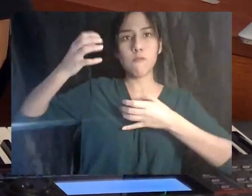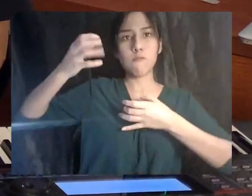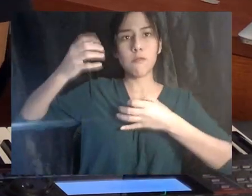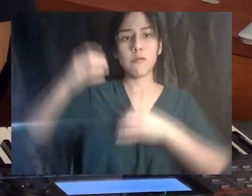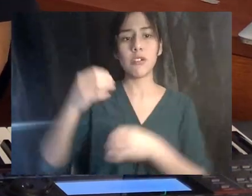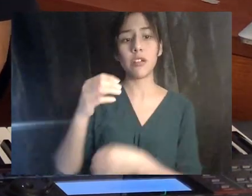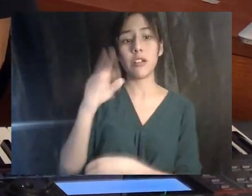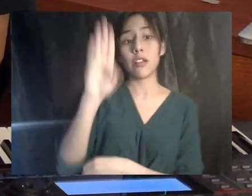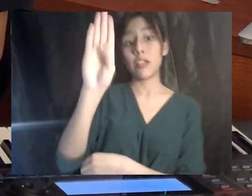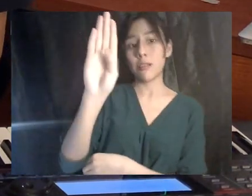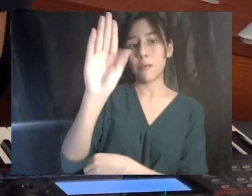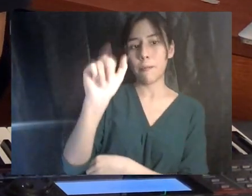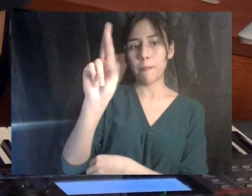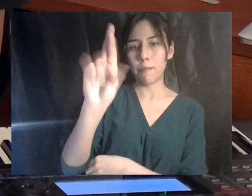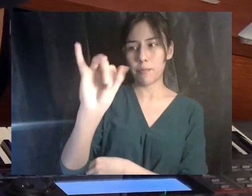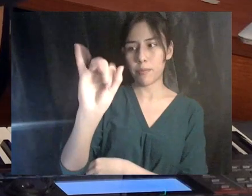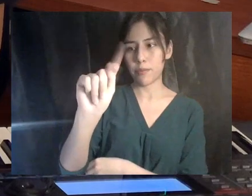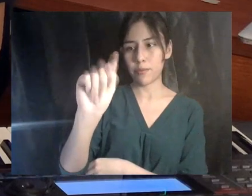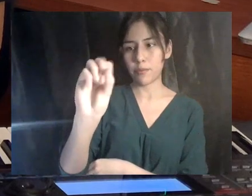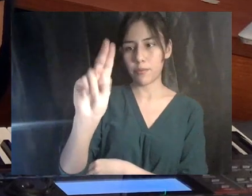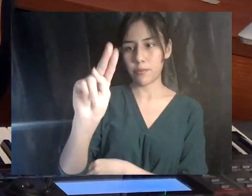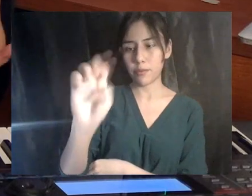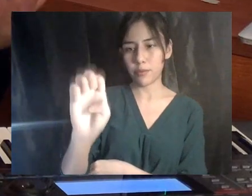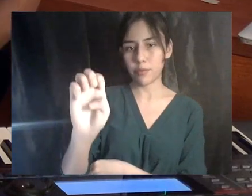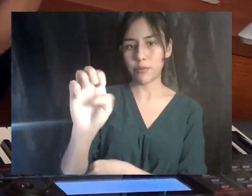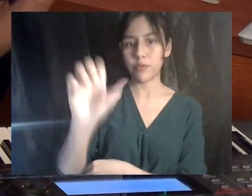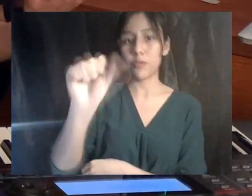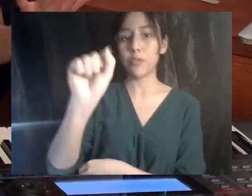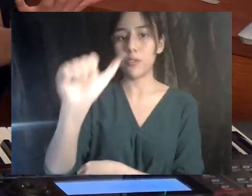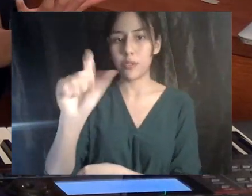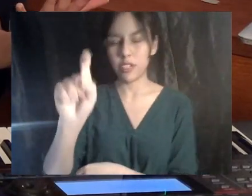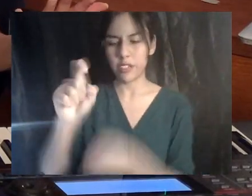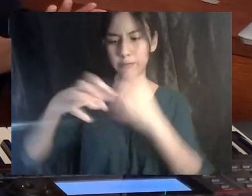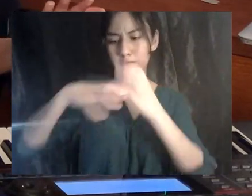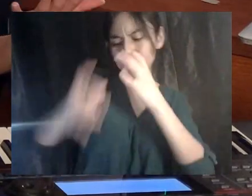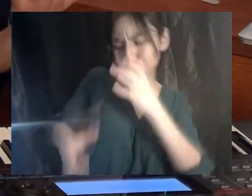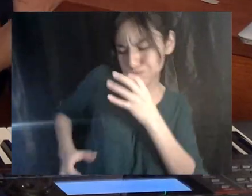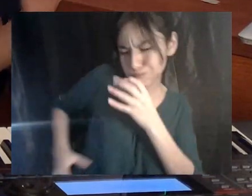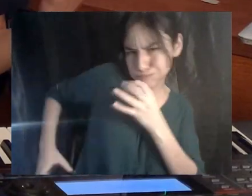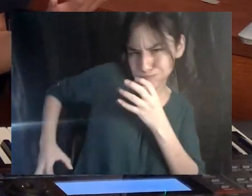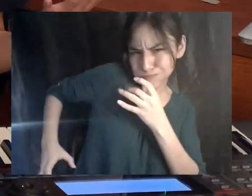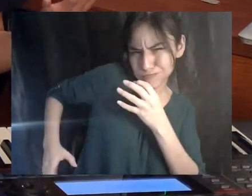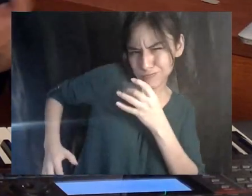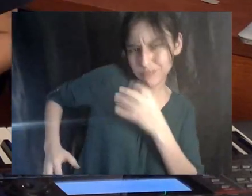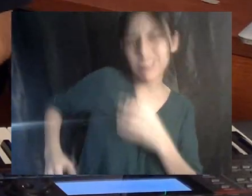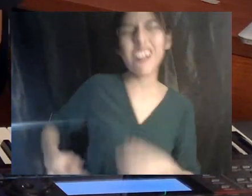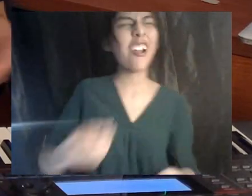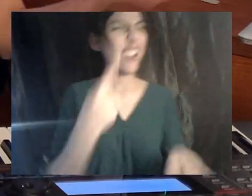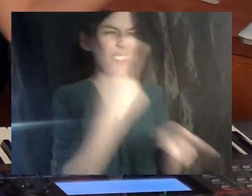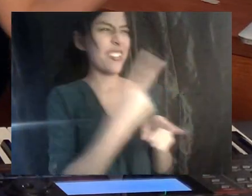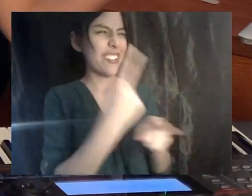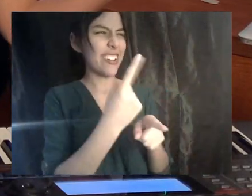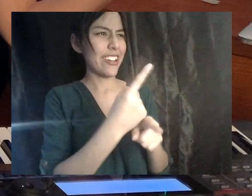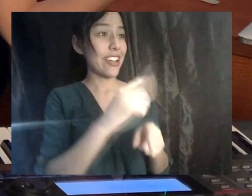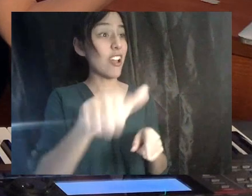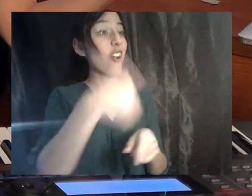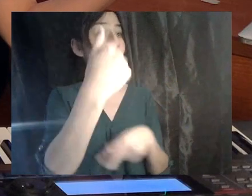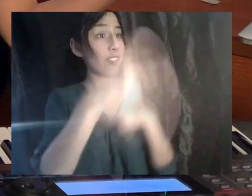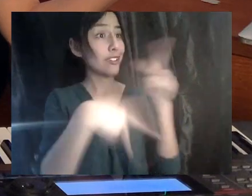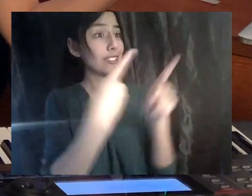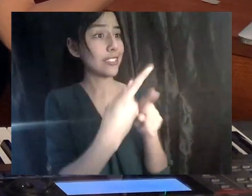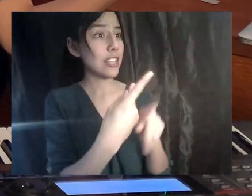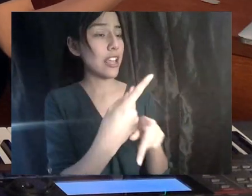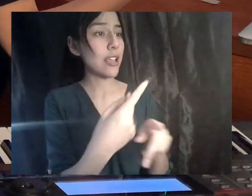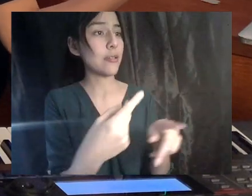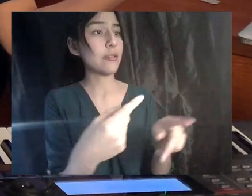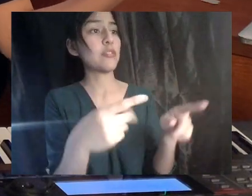that you see that hangs way out over here. Exactly, nice. And you also know some instruments like band instruments, like the bass